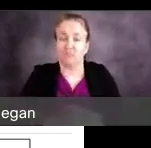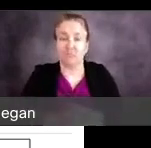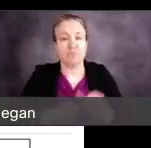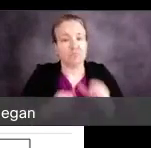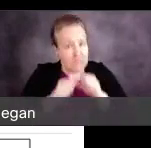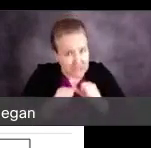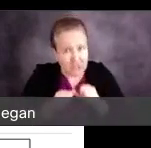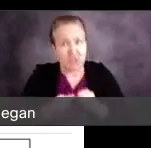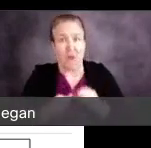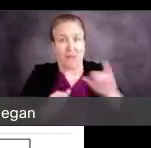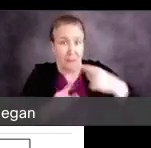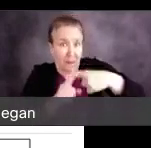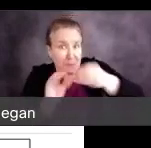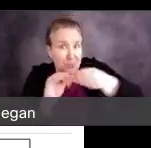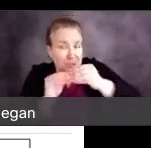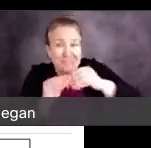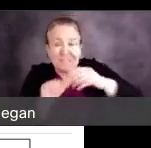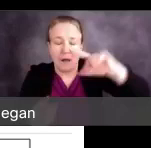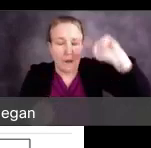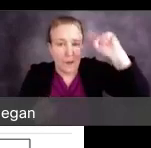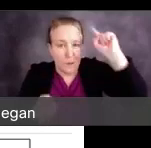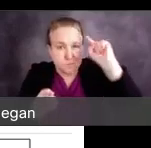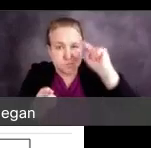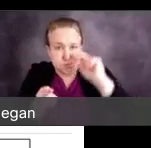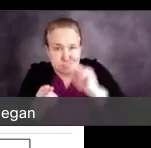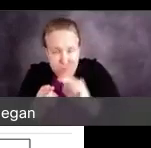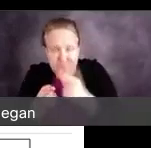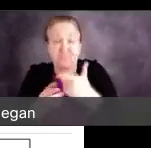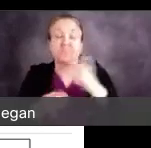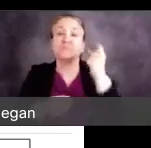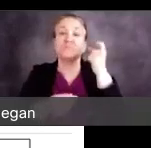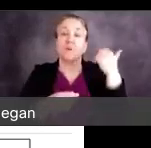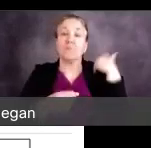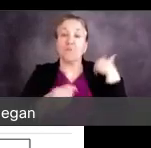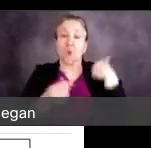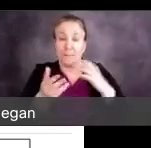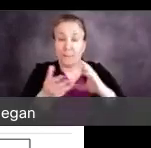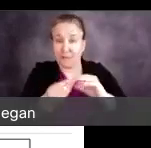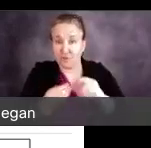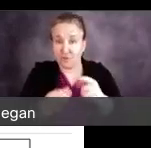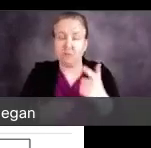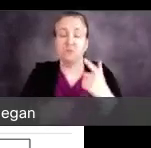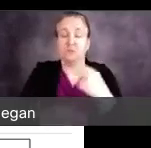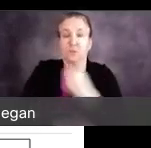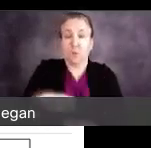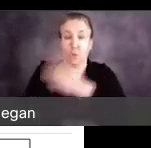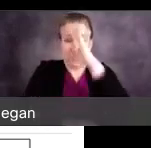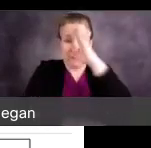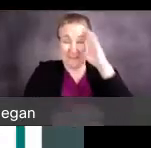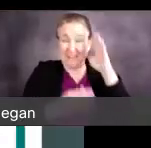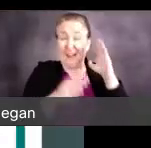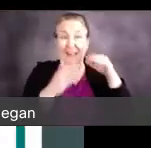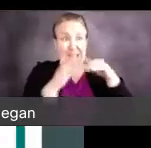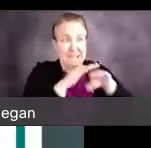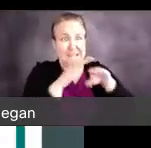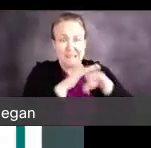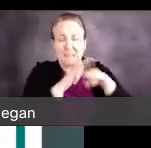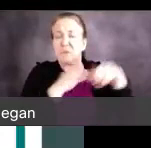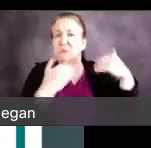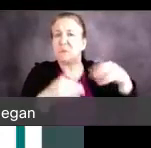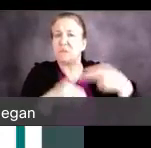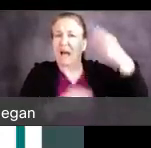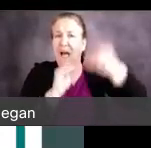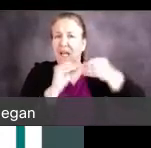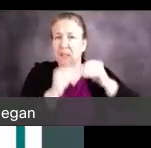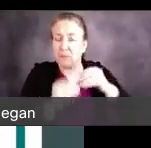that positivity down. As I mentioned earlier, our hospitalizations continue to remain high, but